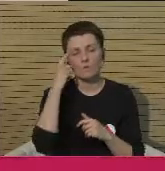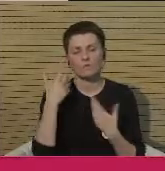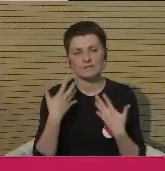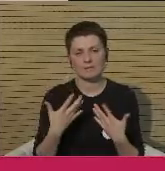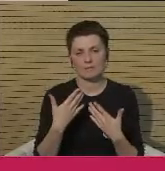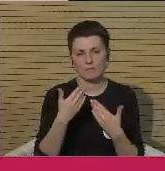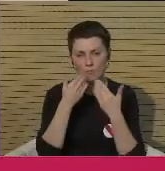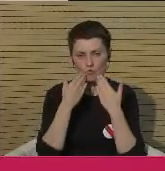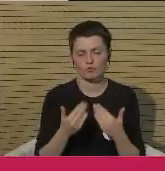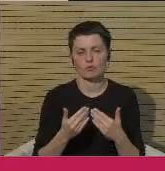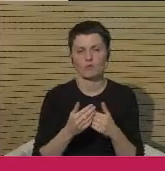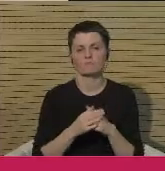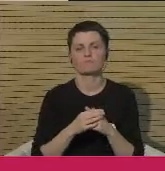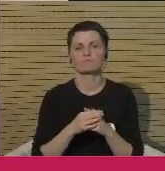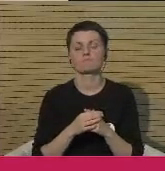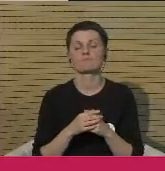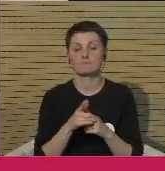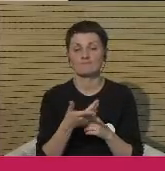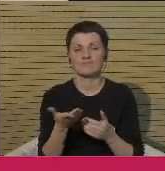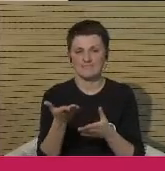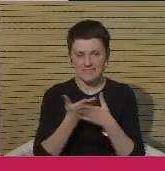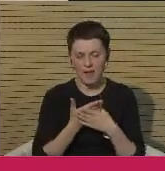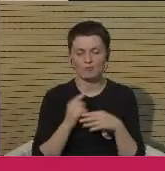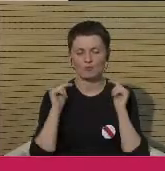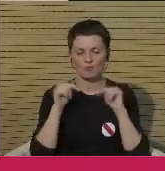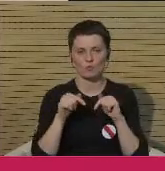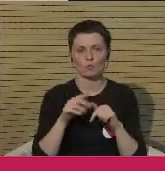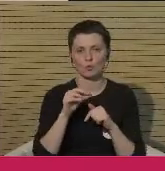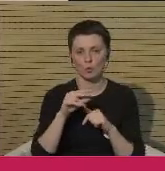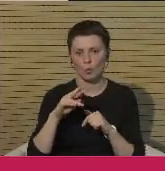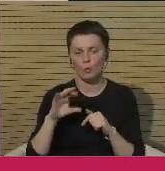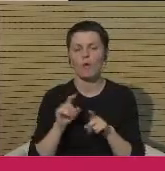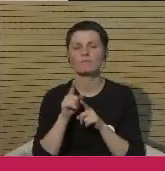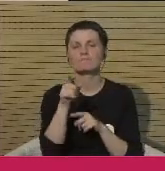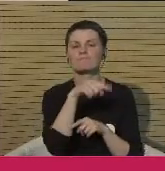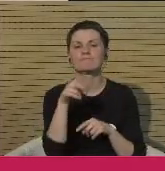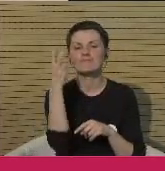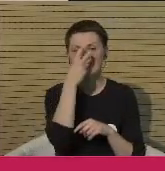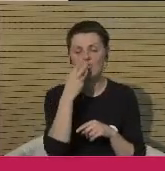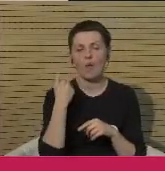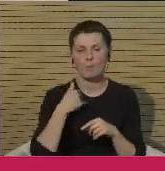First of all, let us thank for being invited to the